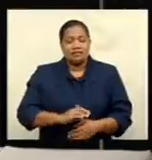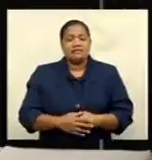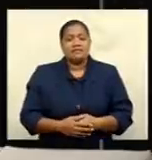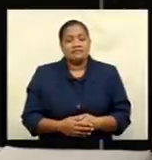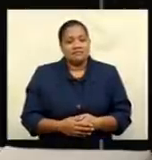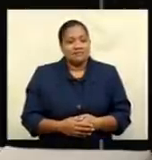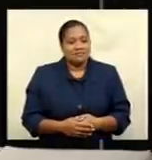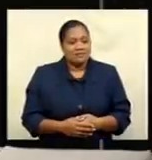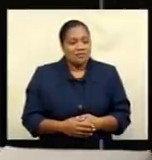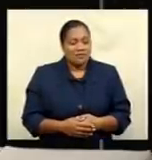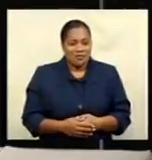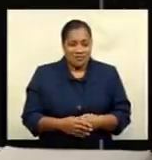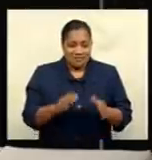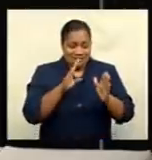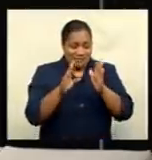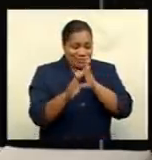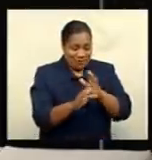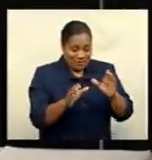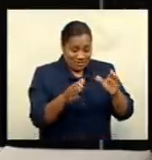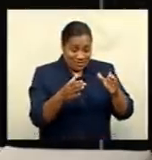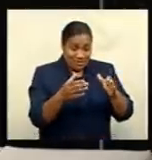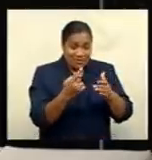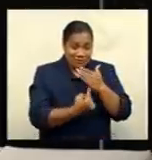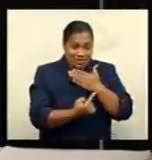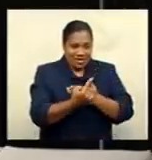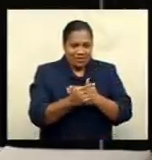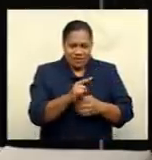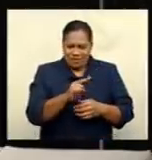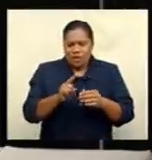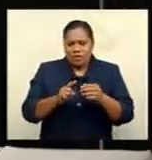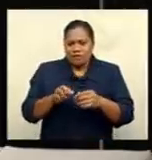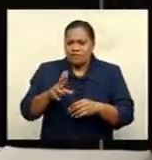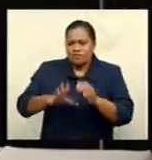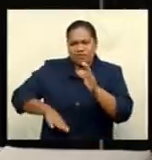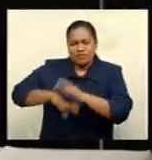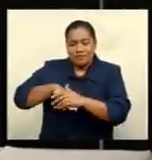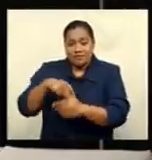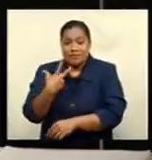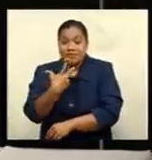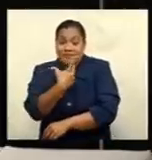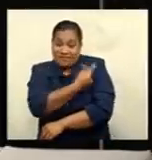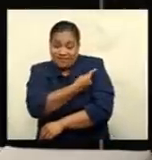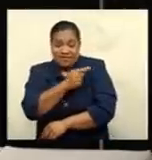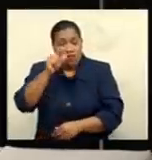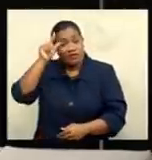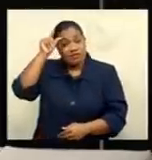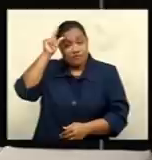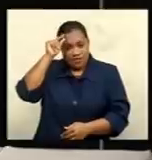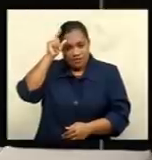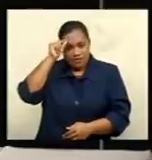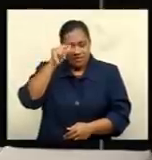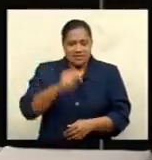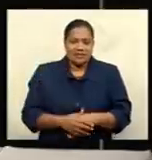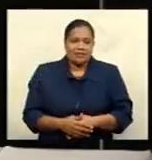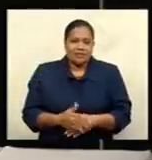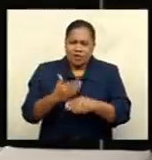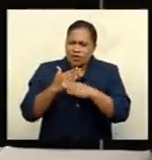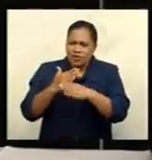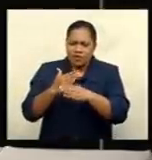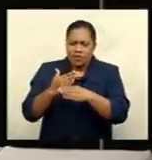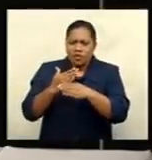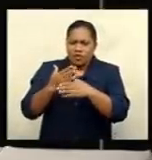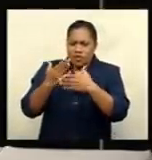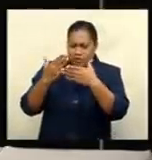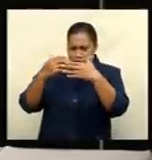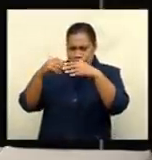The private sector is doing its part to expedite the fully vaccination of eligible Fijians in an effort to achieve herd